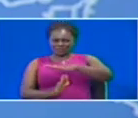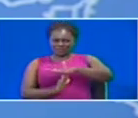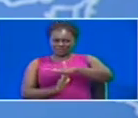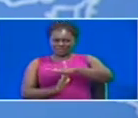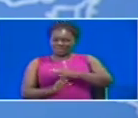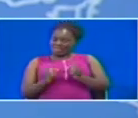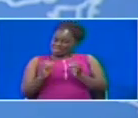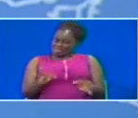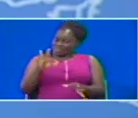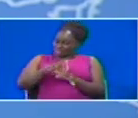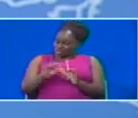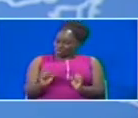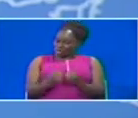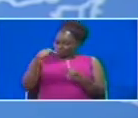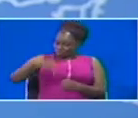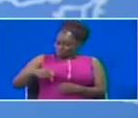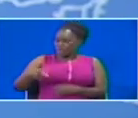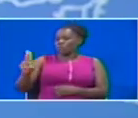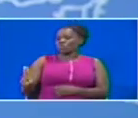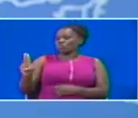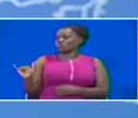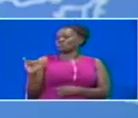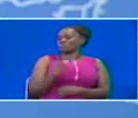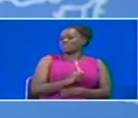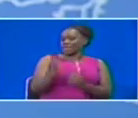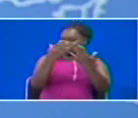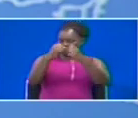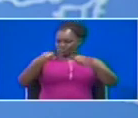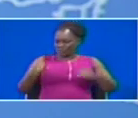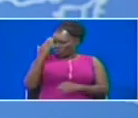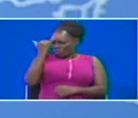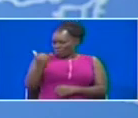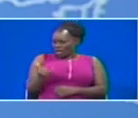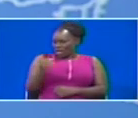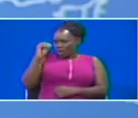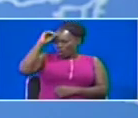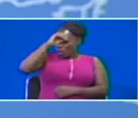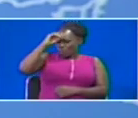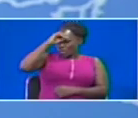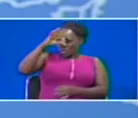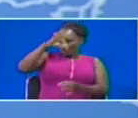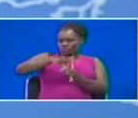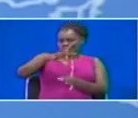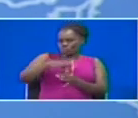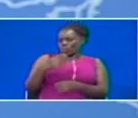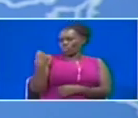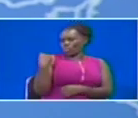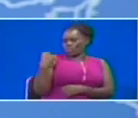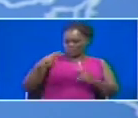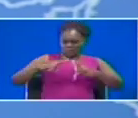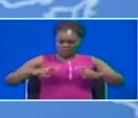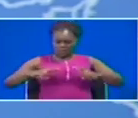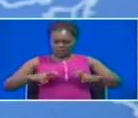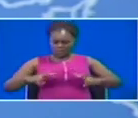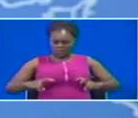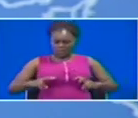Now, if elections were held today, Uhuru Kenyatta would retain the presidency. This is according to the latest opinion poll released by research firm